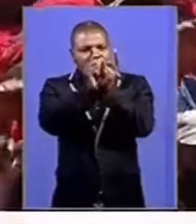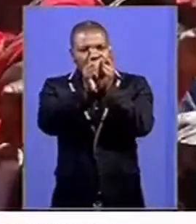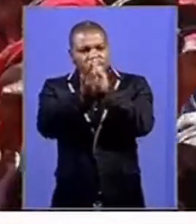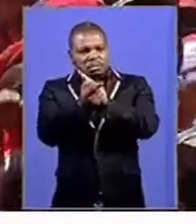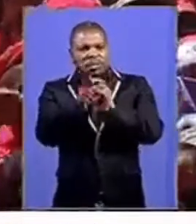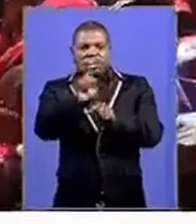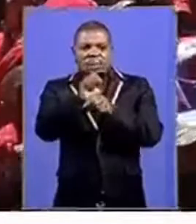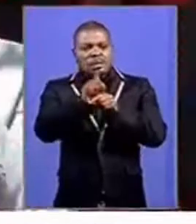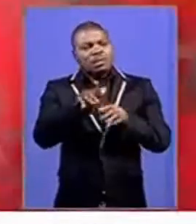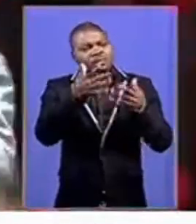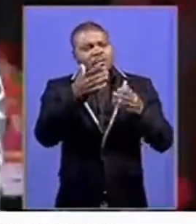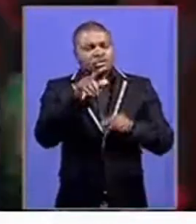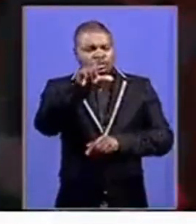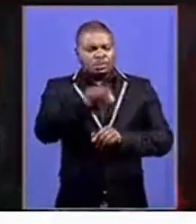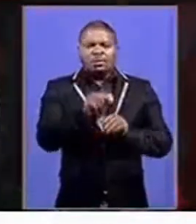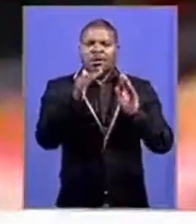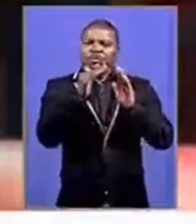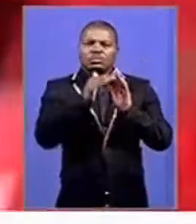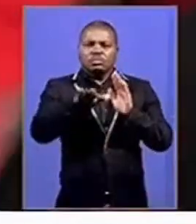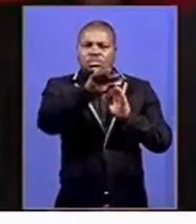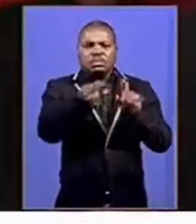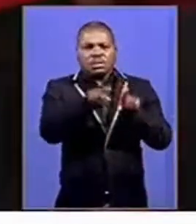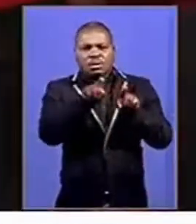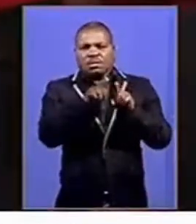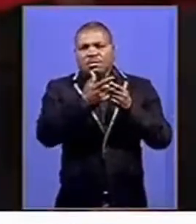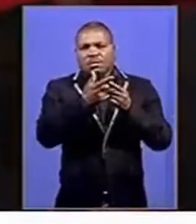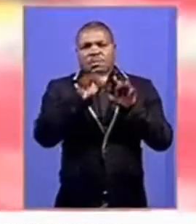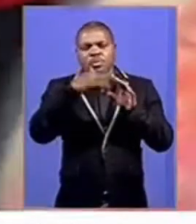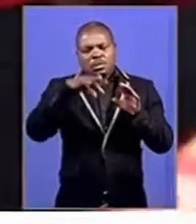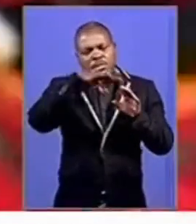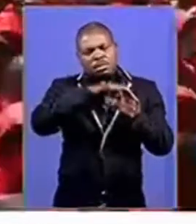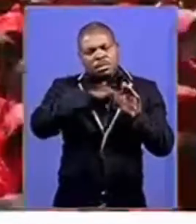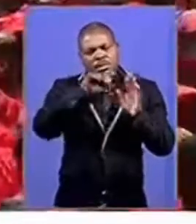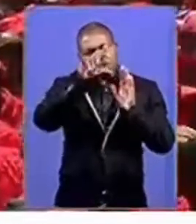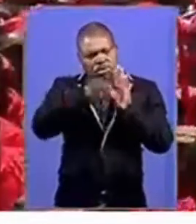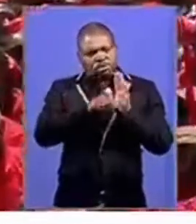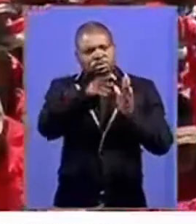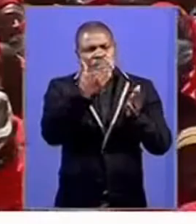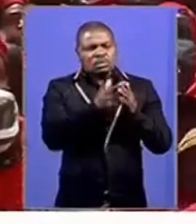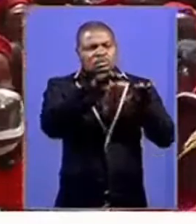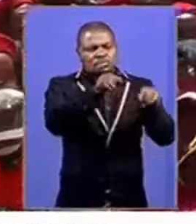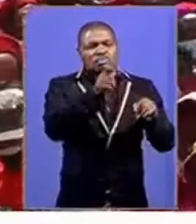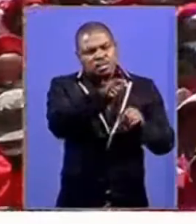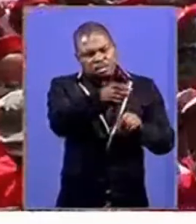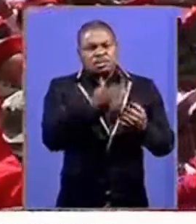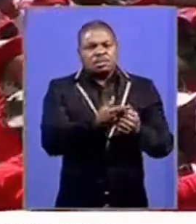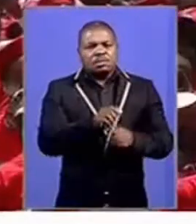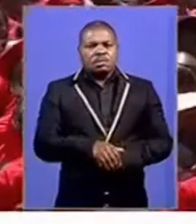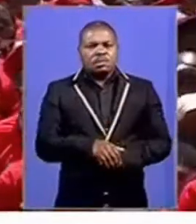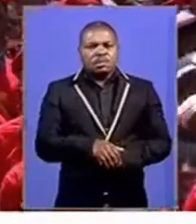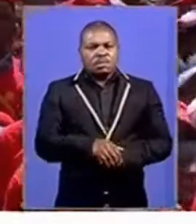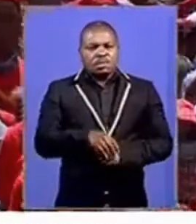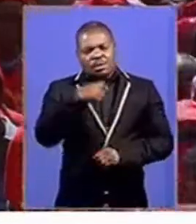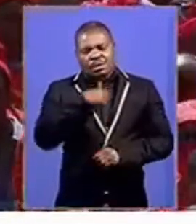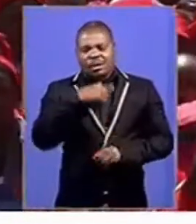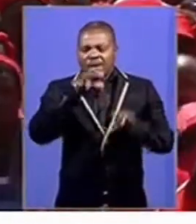into affordable housing, including low-income housing and mixed residential areas. I hate this